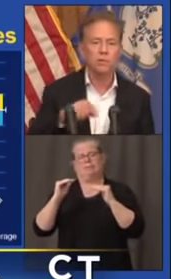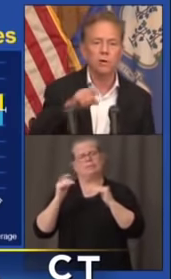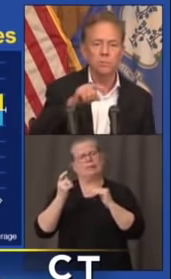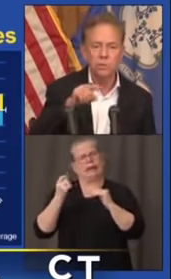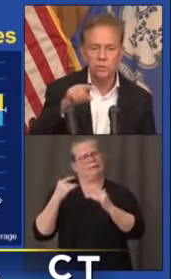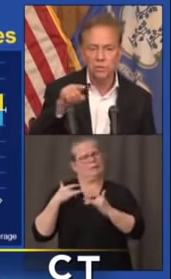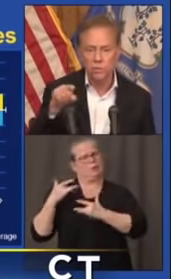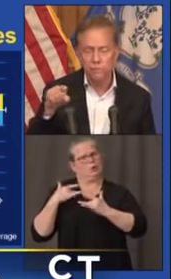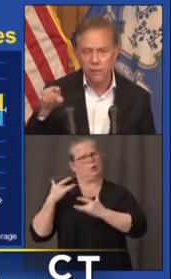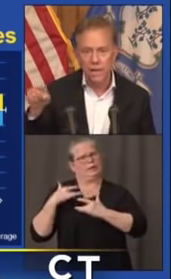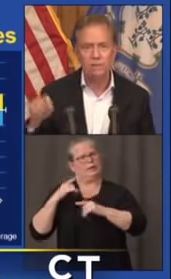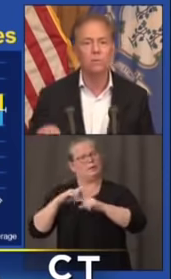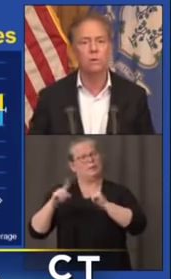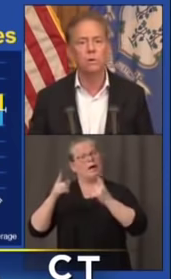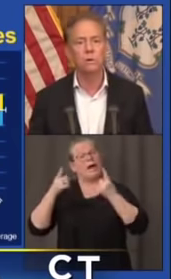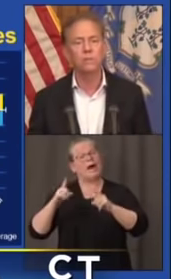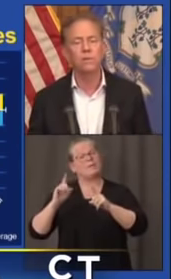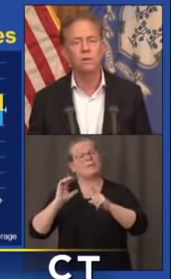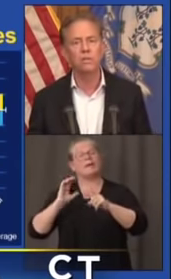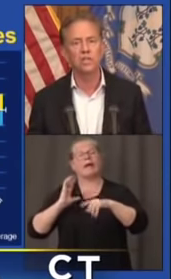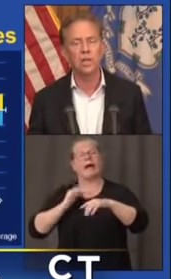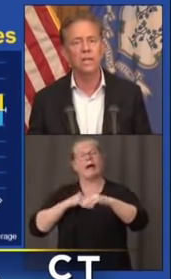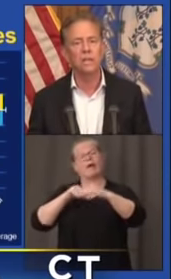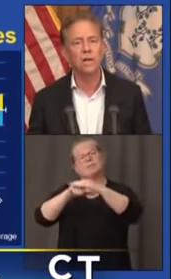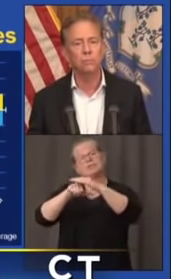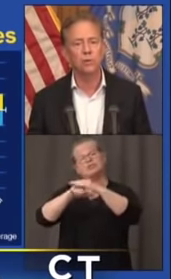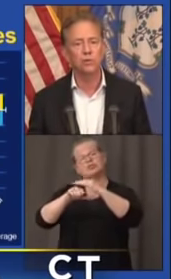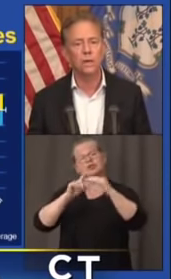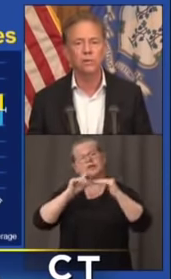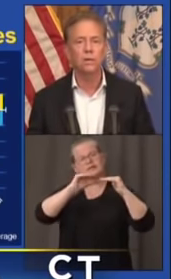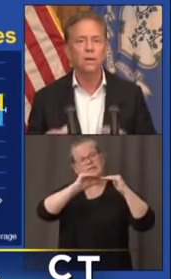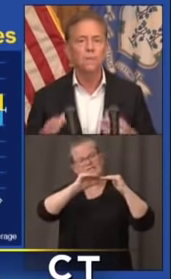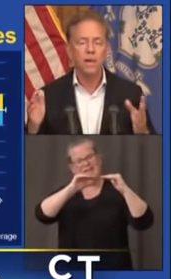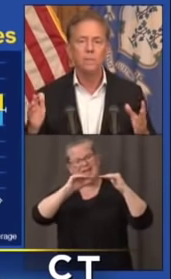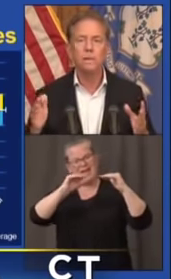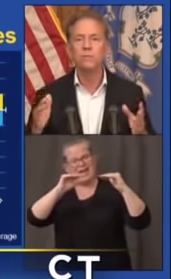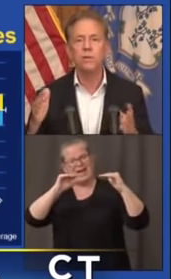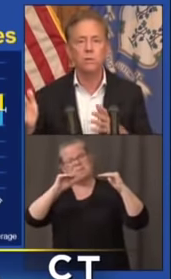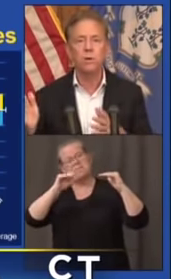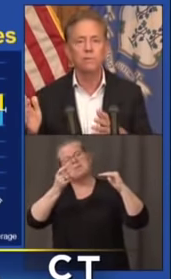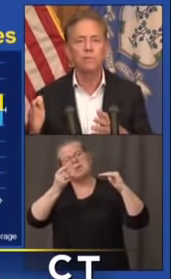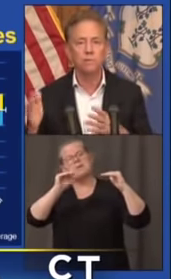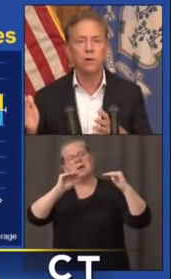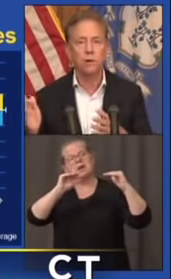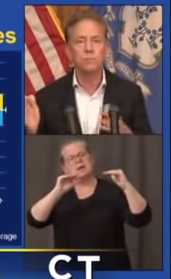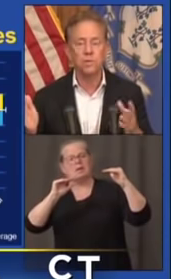fact that our admissions are flat or even on a slight downward trend. That